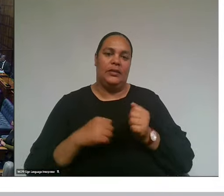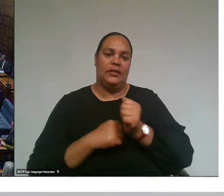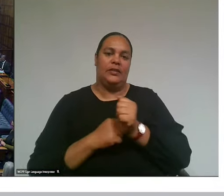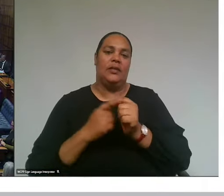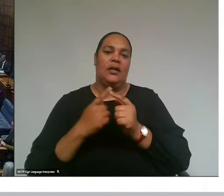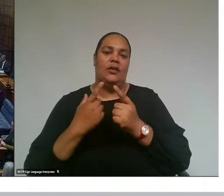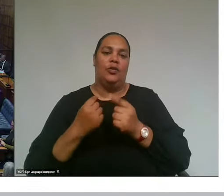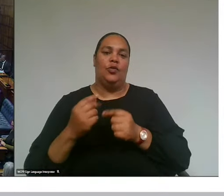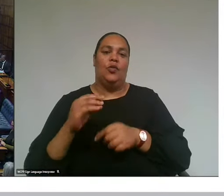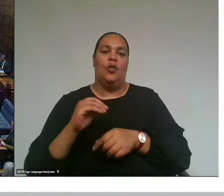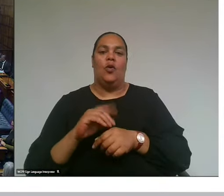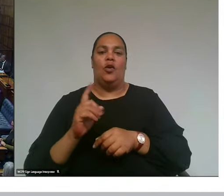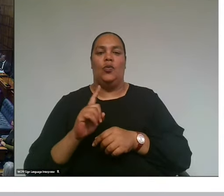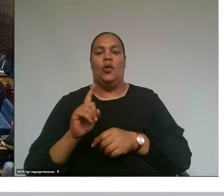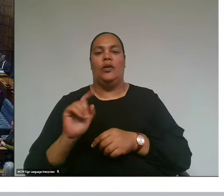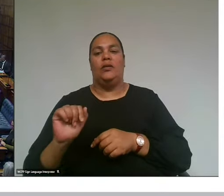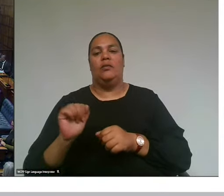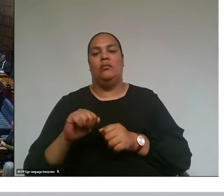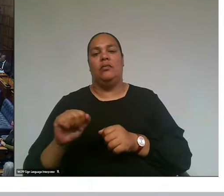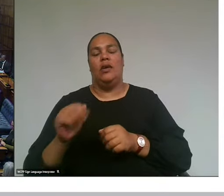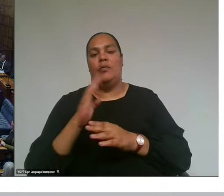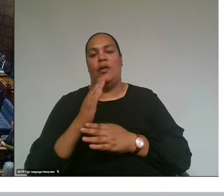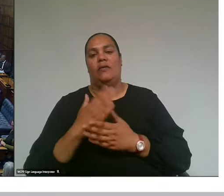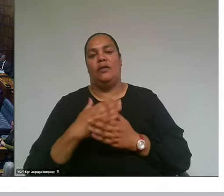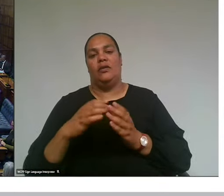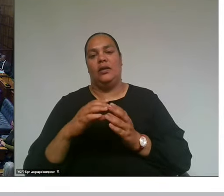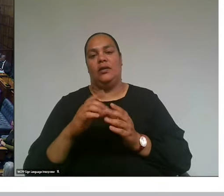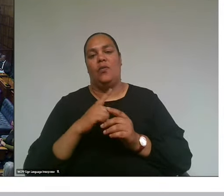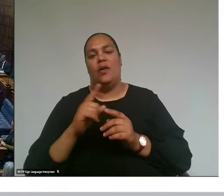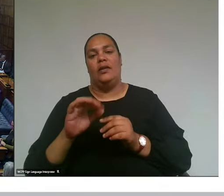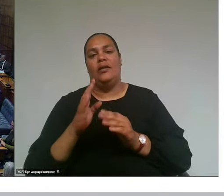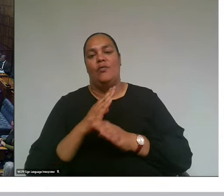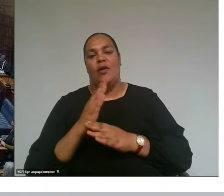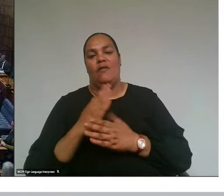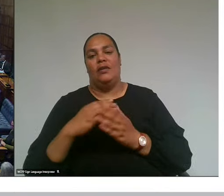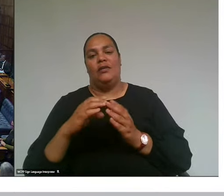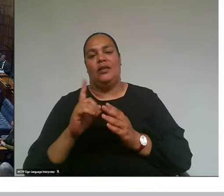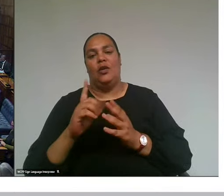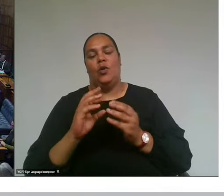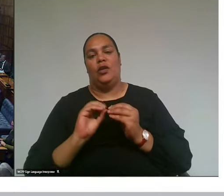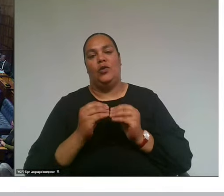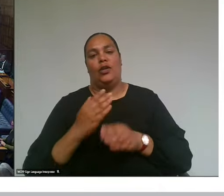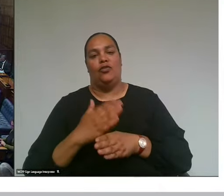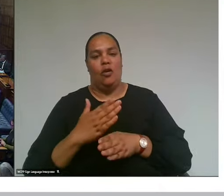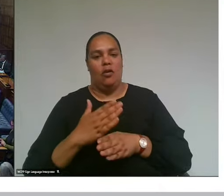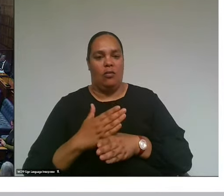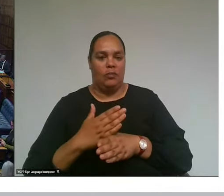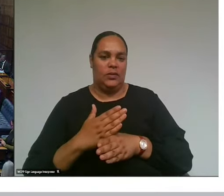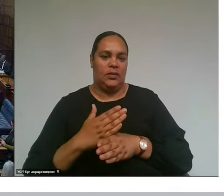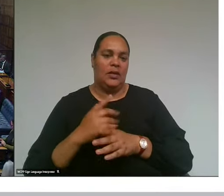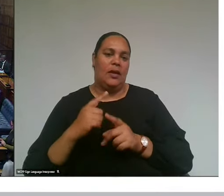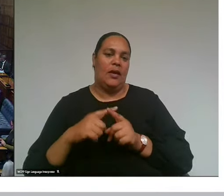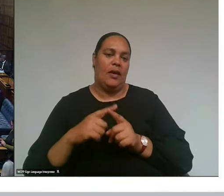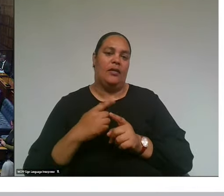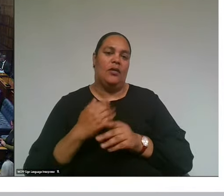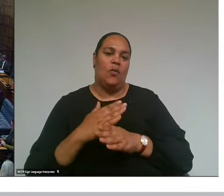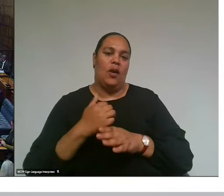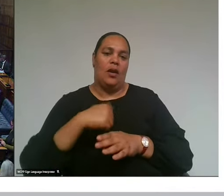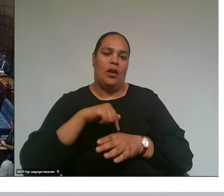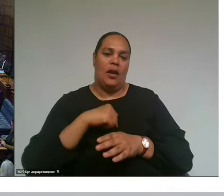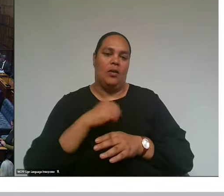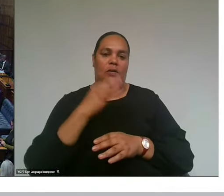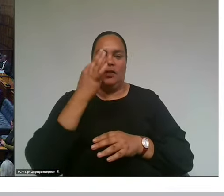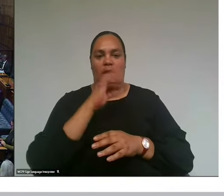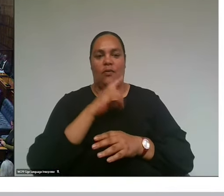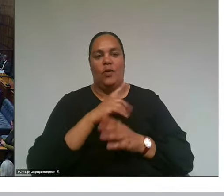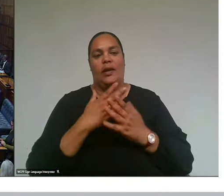premised on the enablement of the private sector because it is the private sector that creates jobs and it is our job as Government